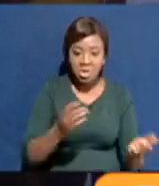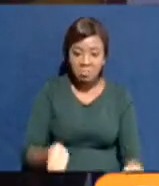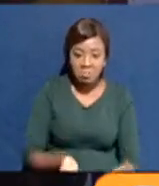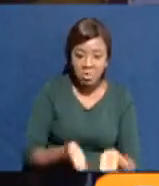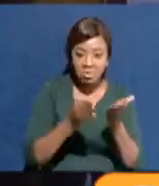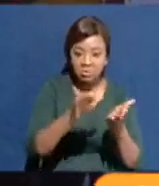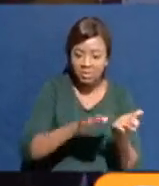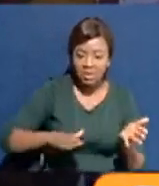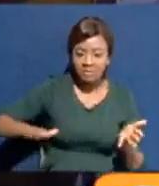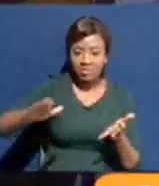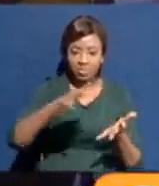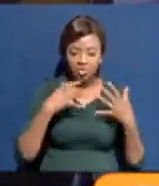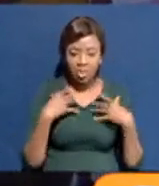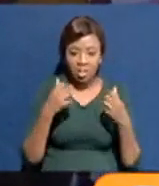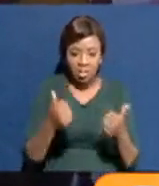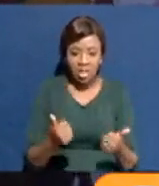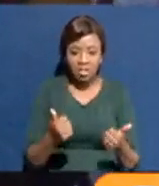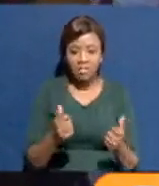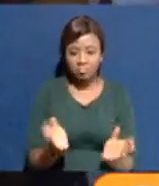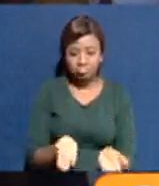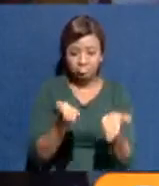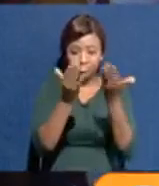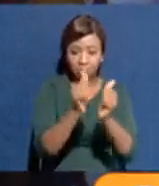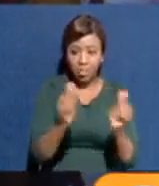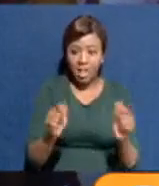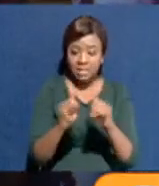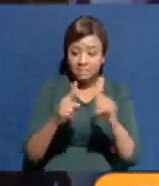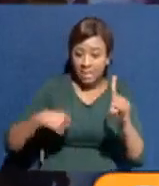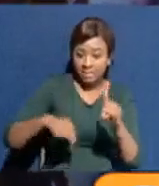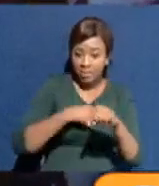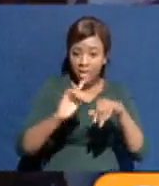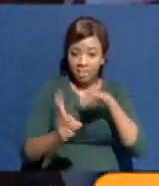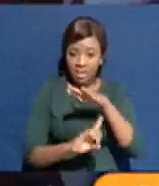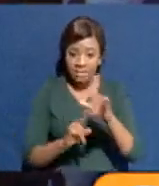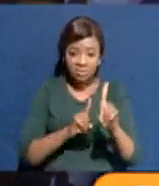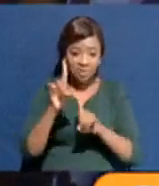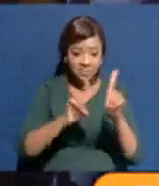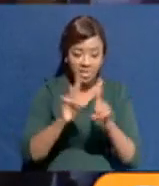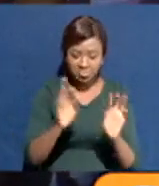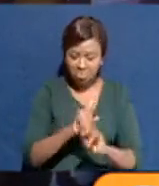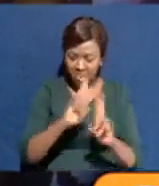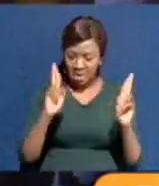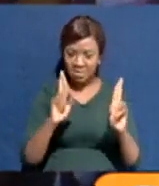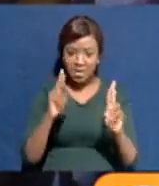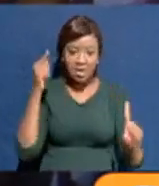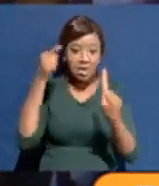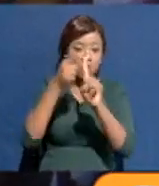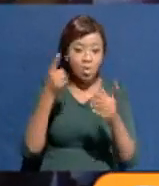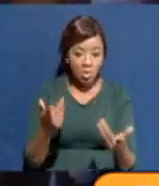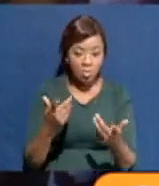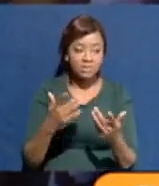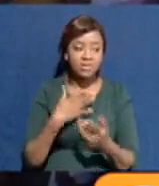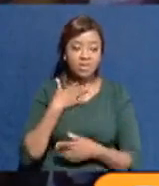environmental healthy living. And as a Minister of Transport, we are up to the task to ensure that that